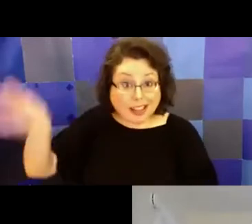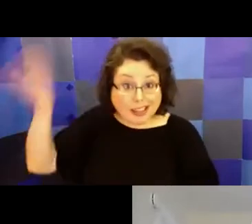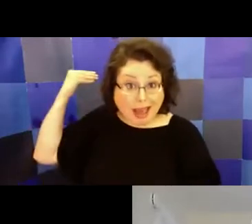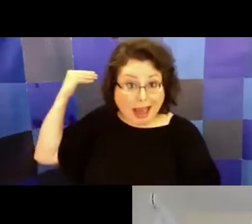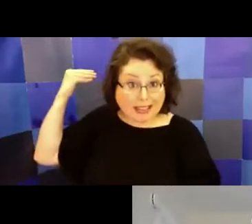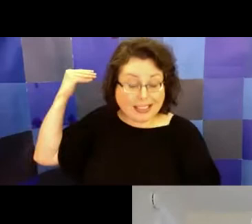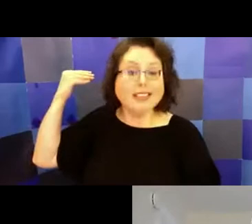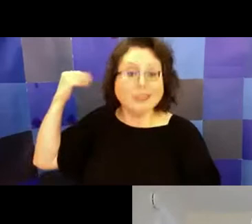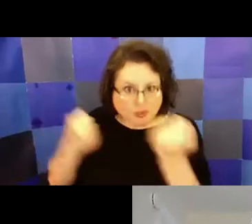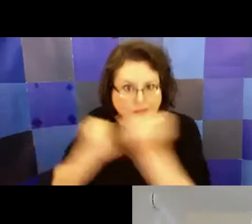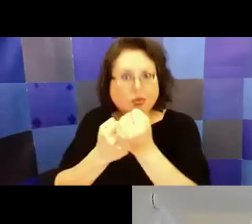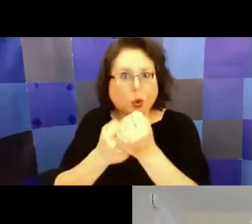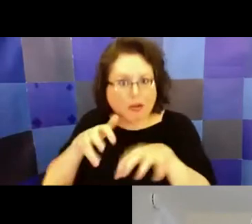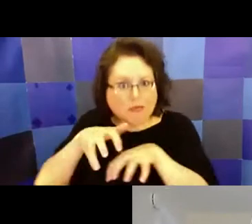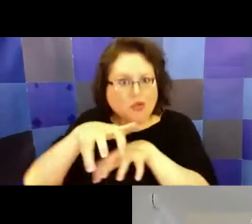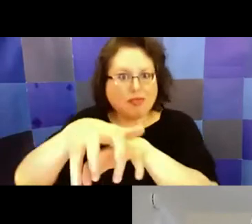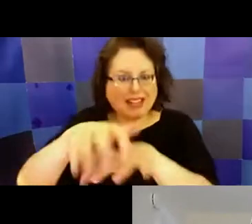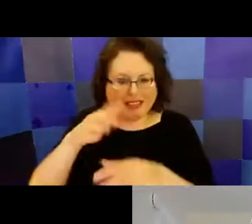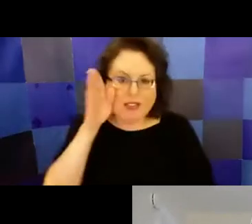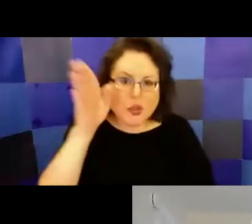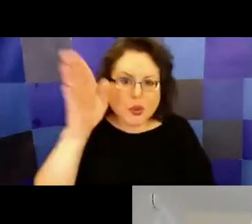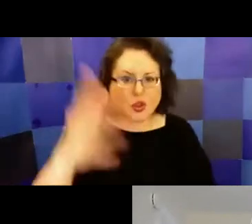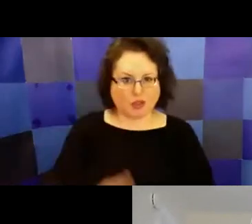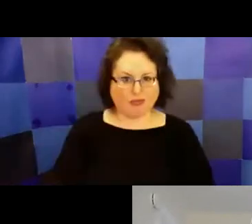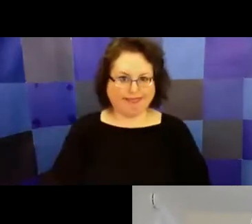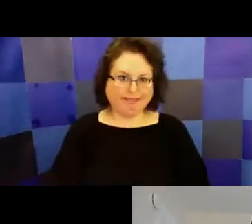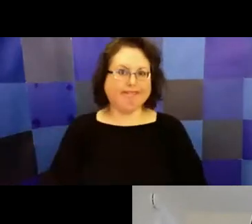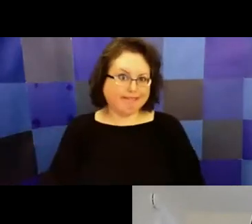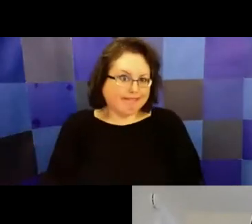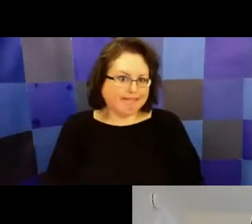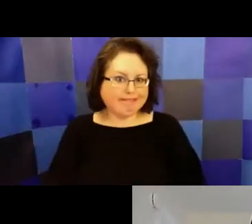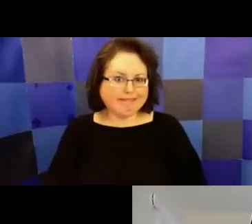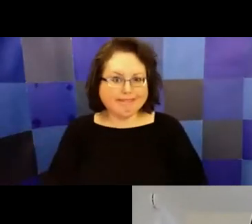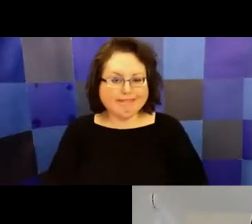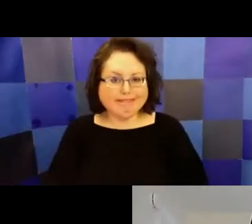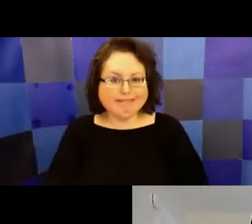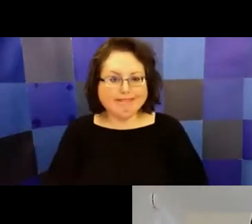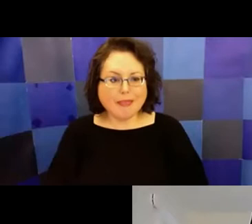build movements, right? And in order to better build movements. So,